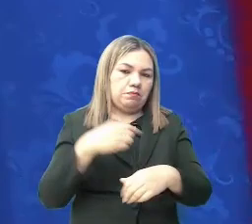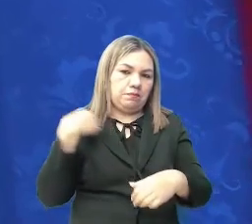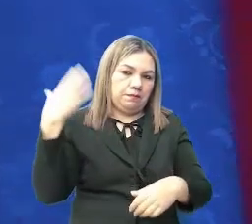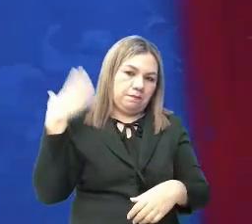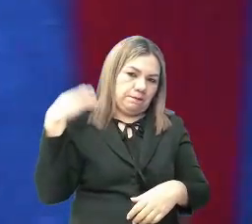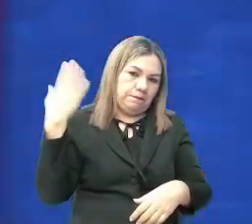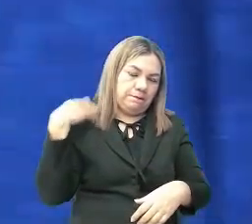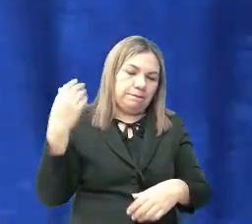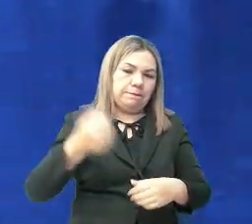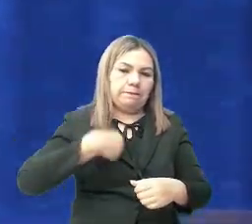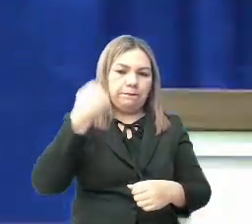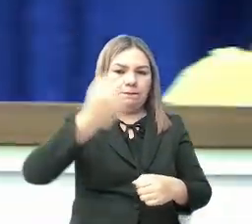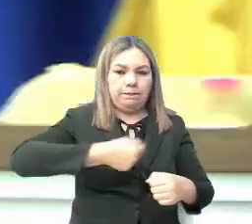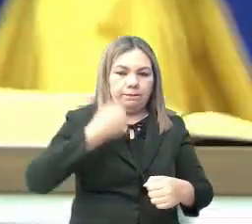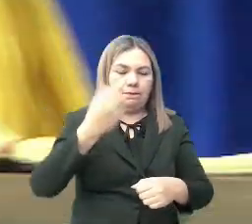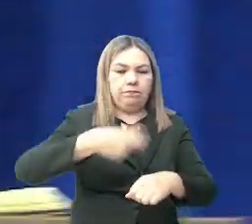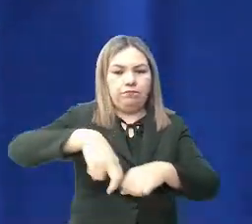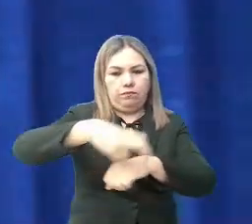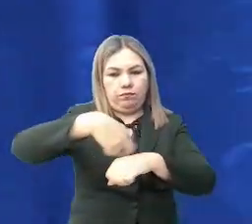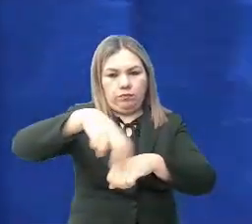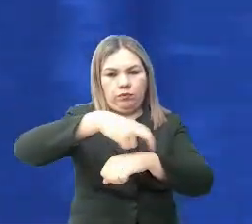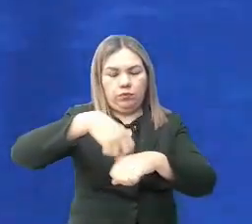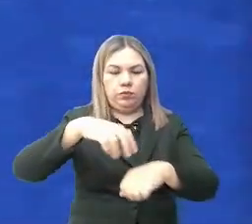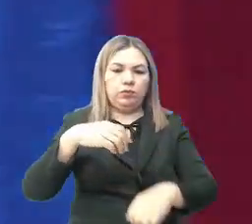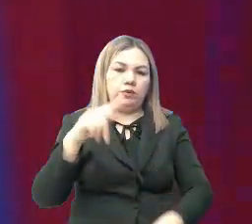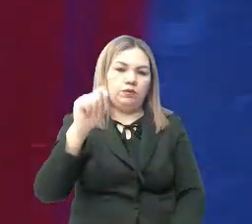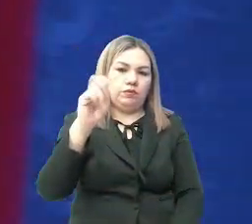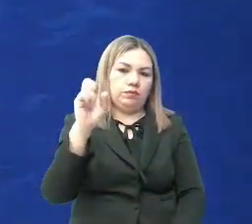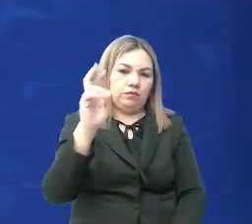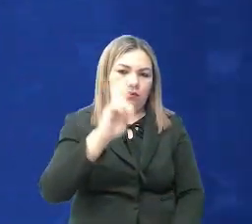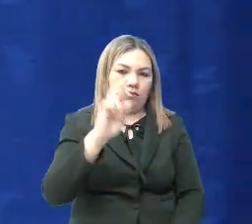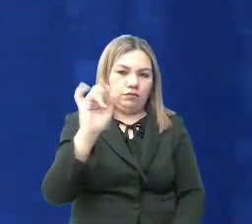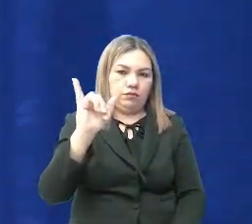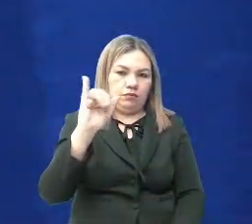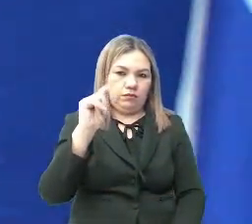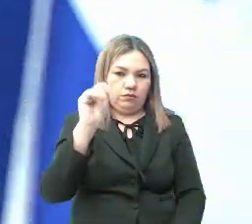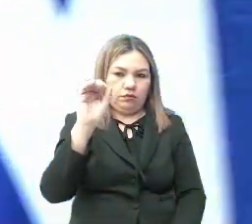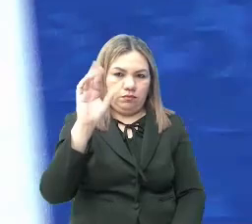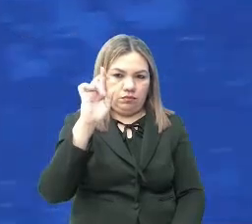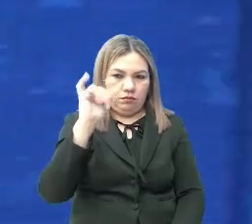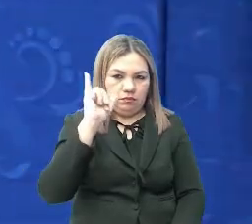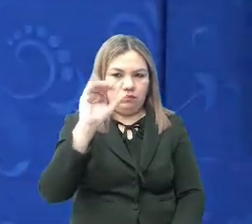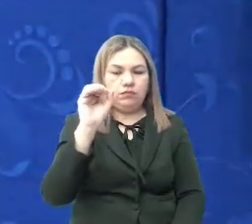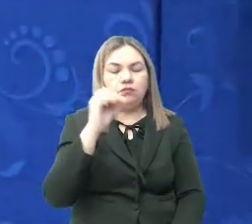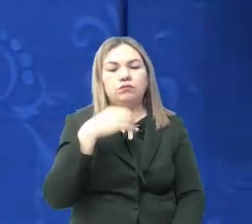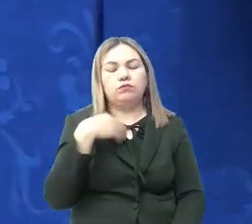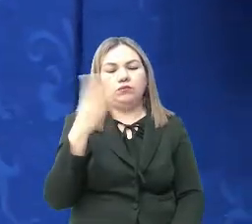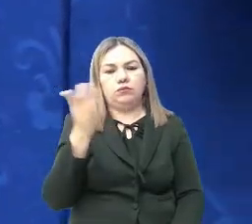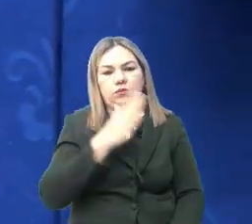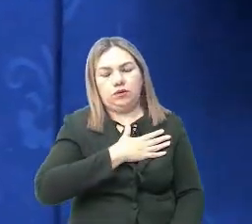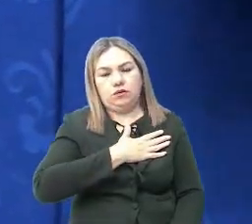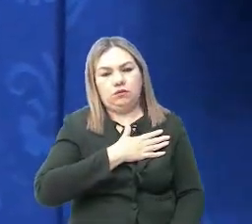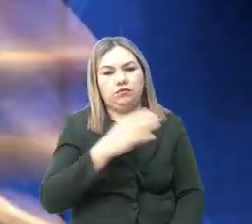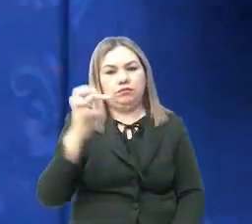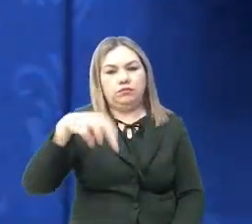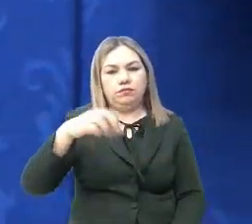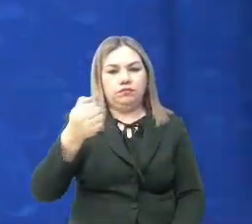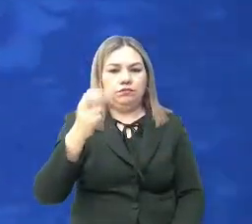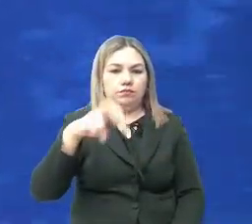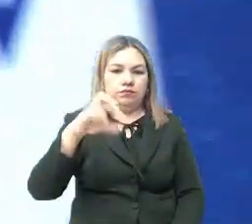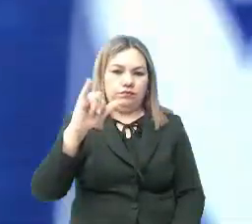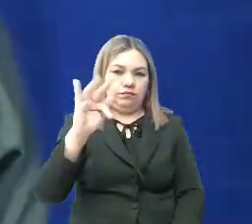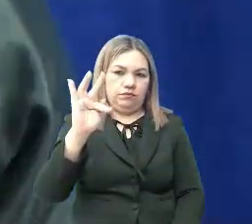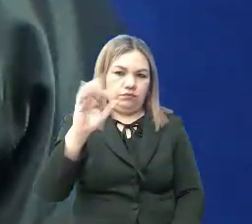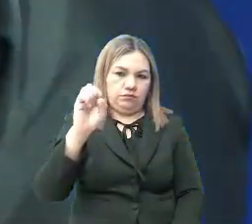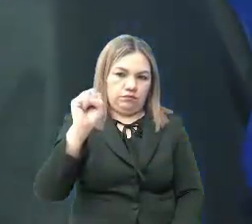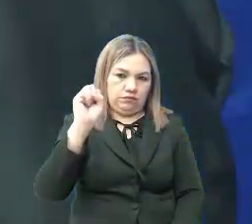you're a businessman, a prophet of the nation, somebody that's going to take up whole territories.